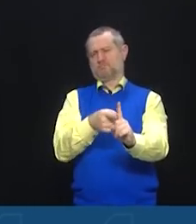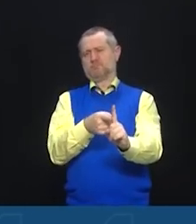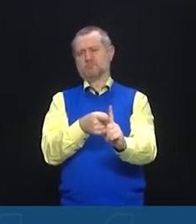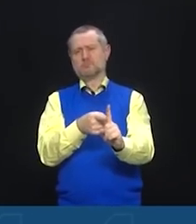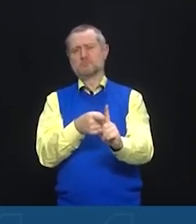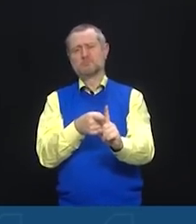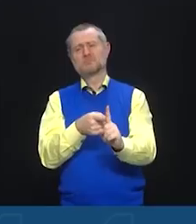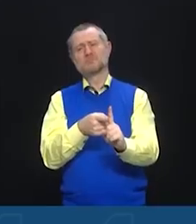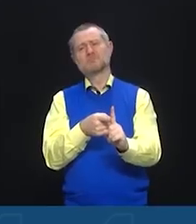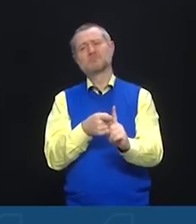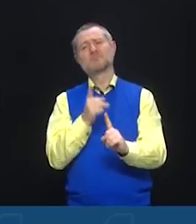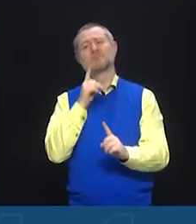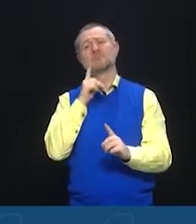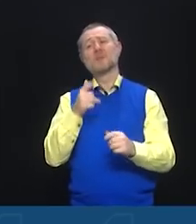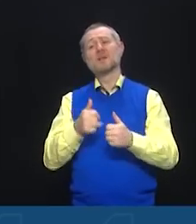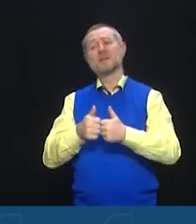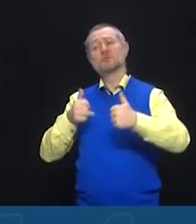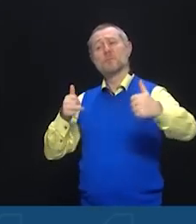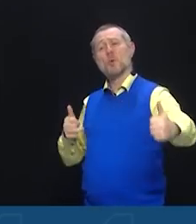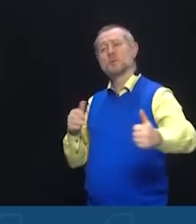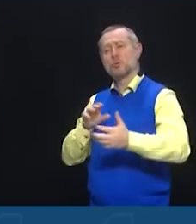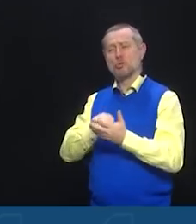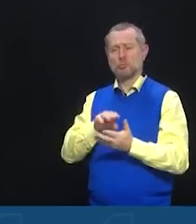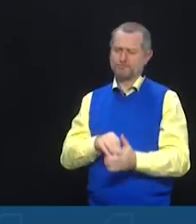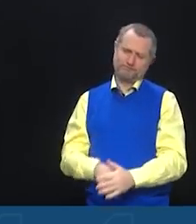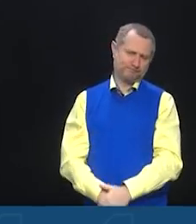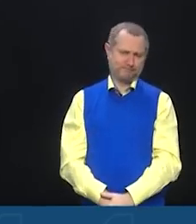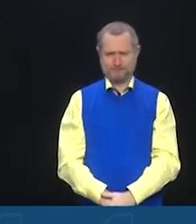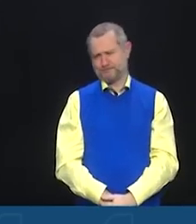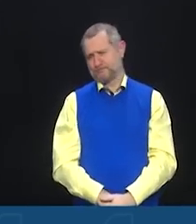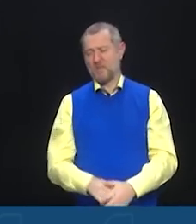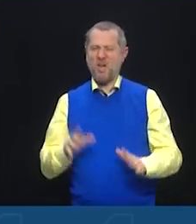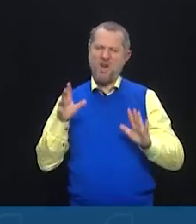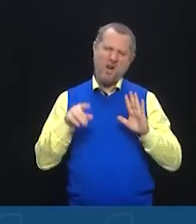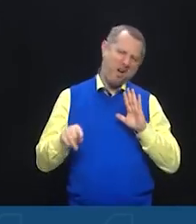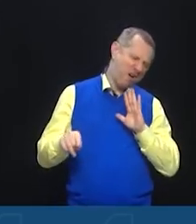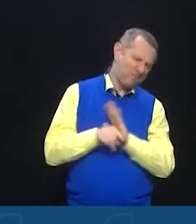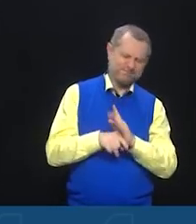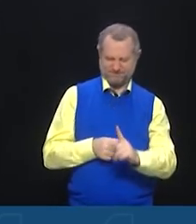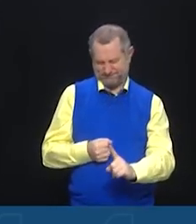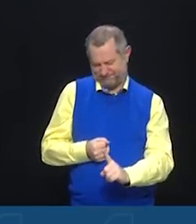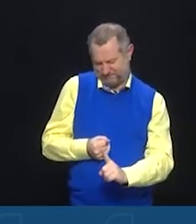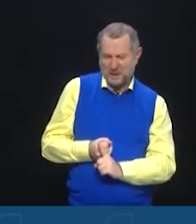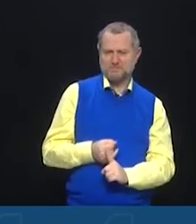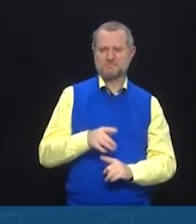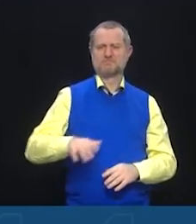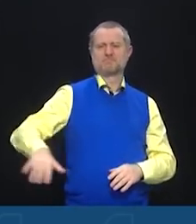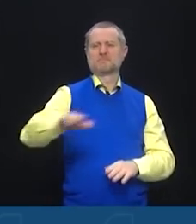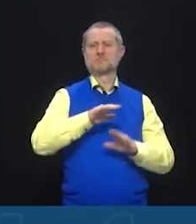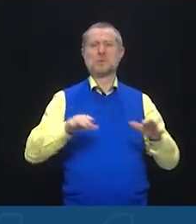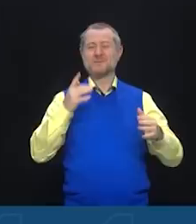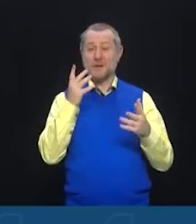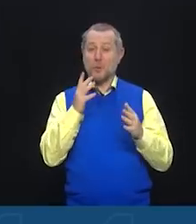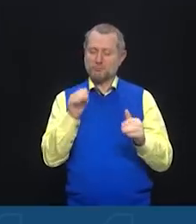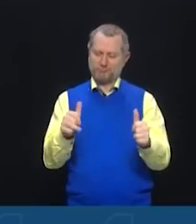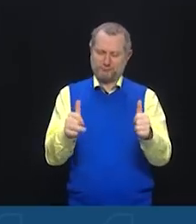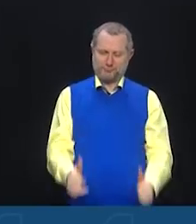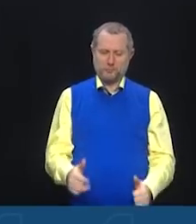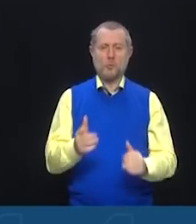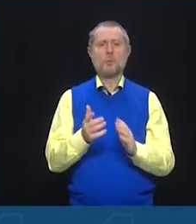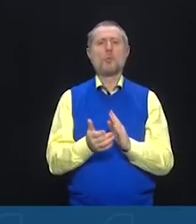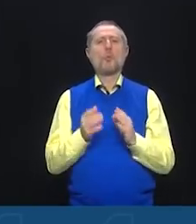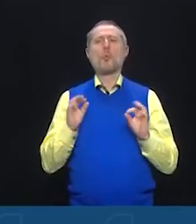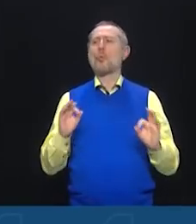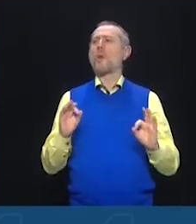of remote learning had devastating effects on the educational quality that the children were receiving, as well as the effect